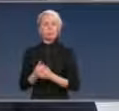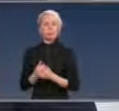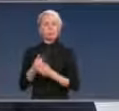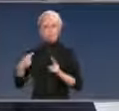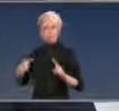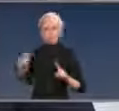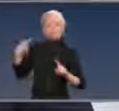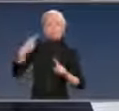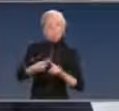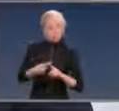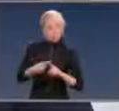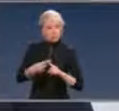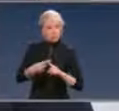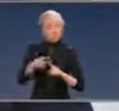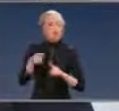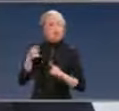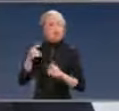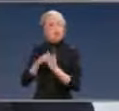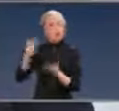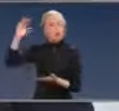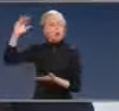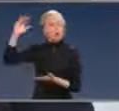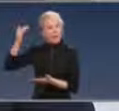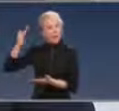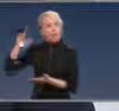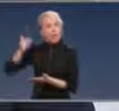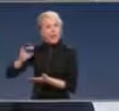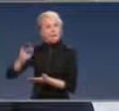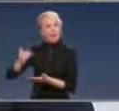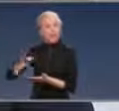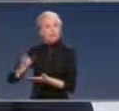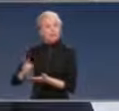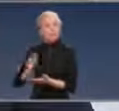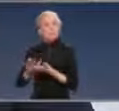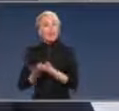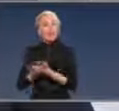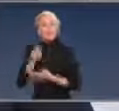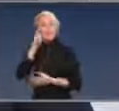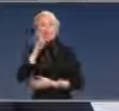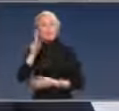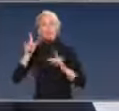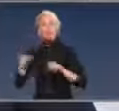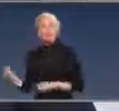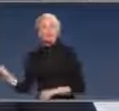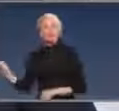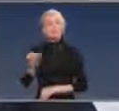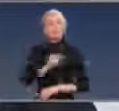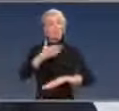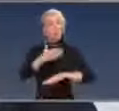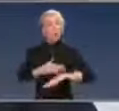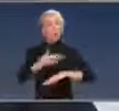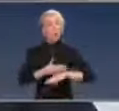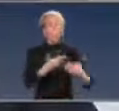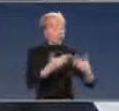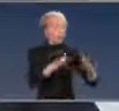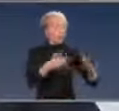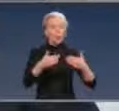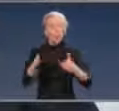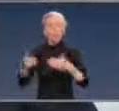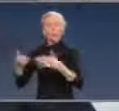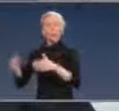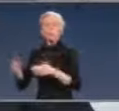That shows the improvement in the labour market. You will see a difference between the movement in the effective